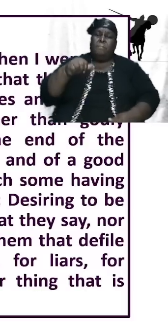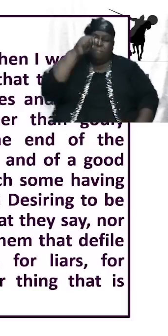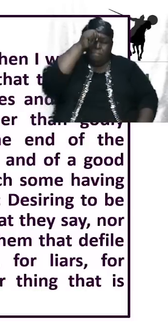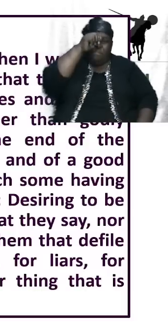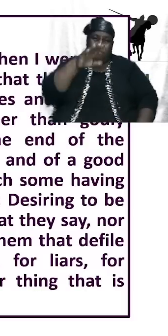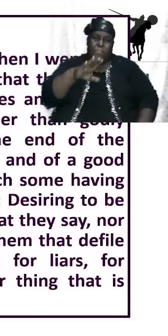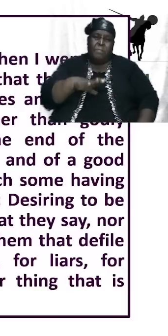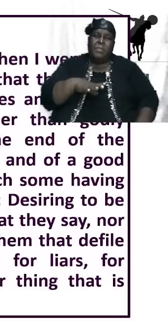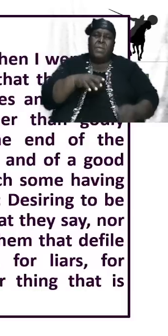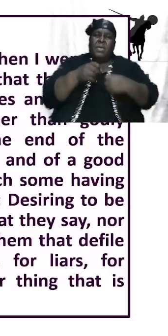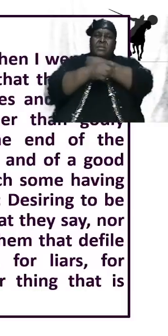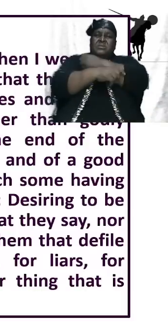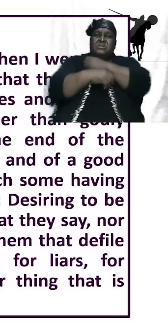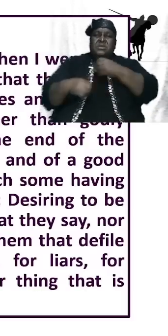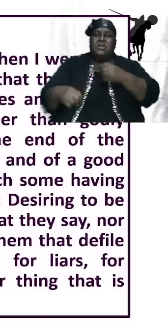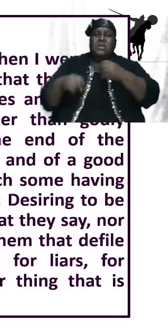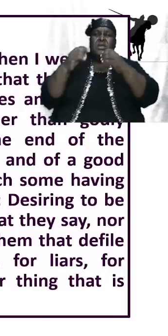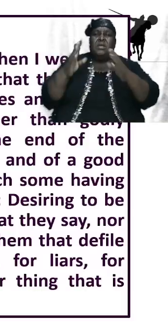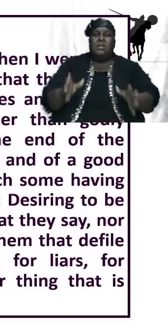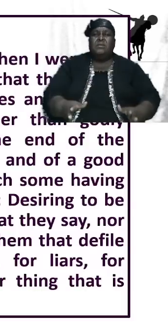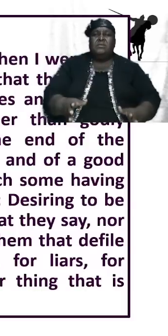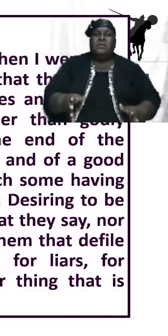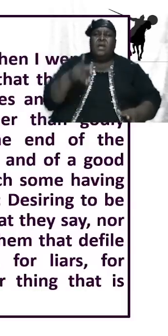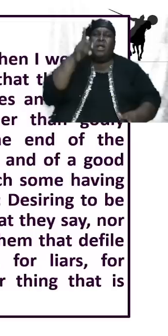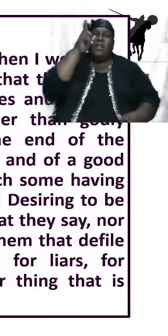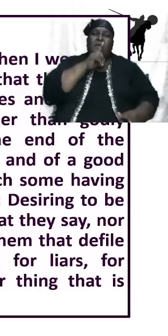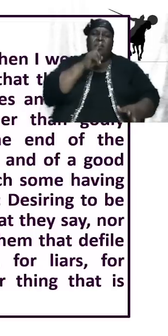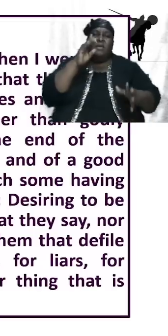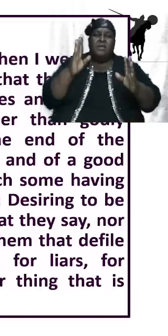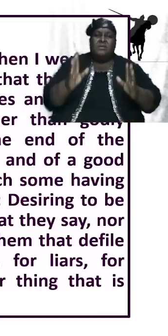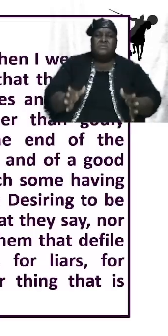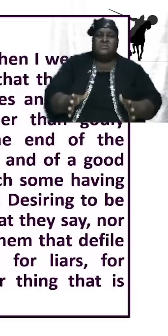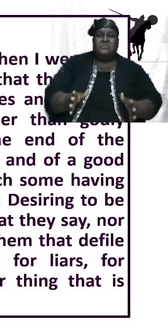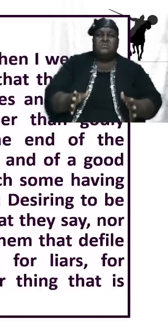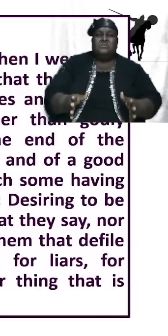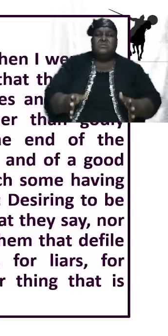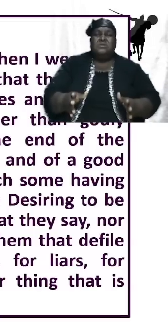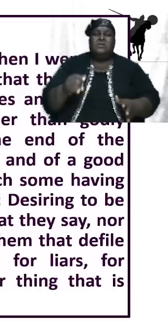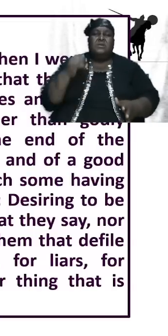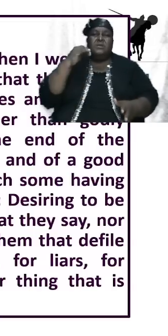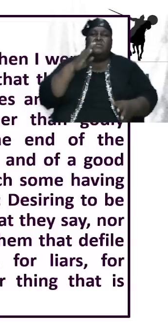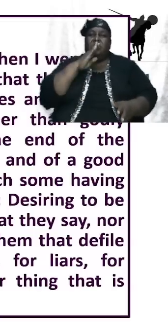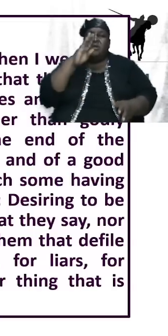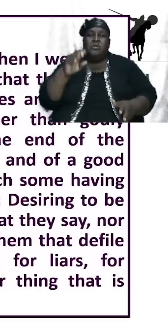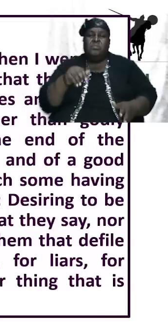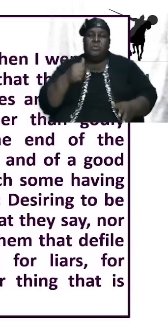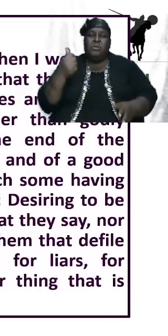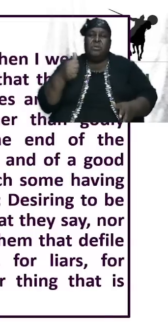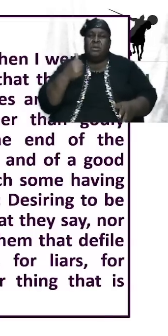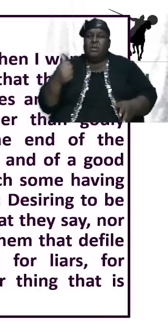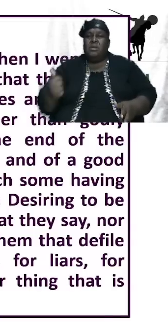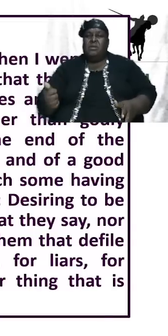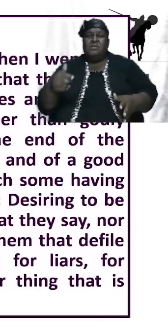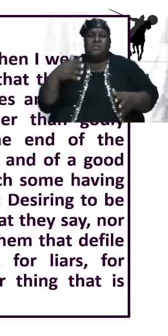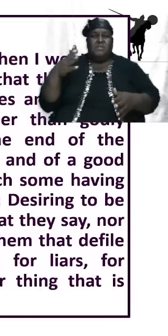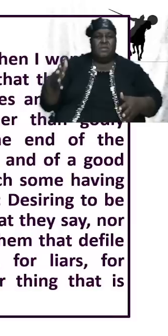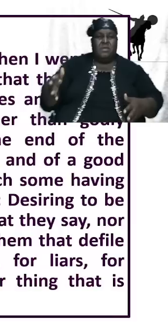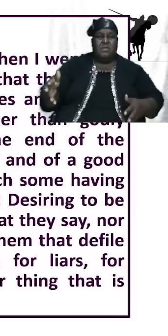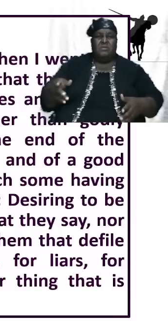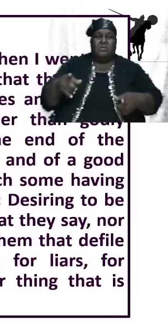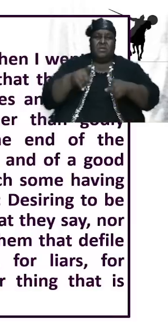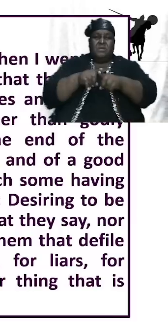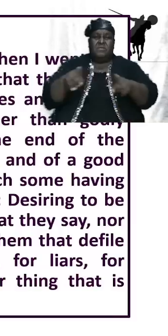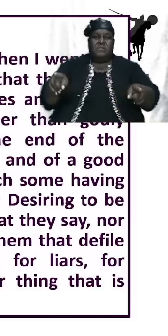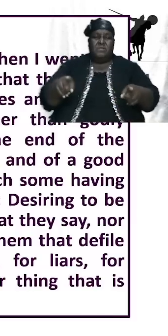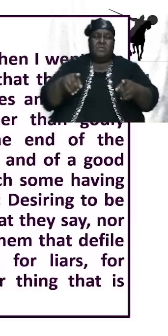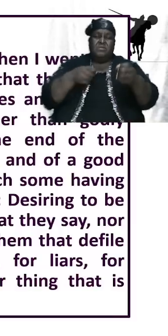for liars, for perjured persons, if there be any other thing that is contrary to sound